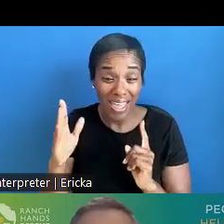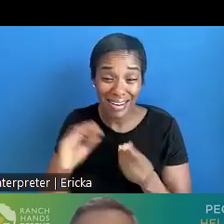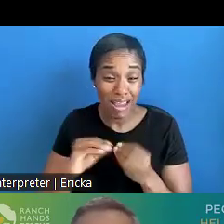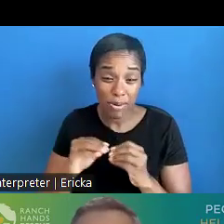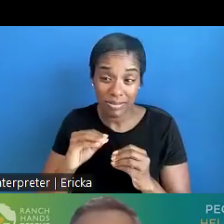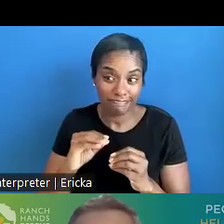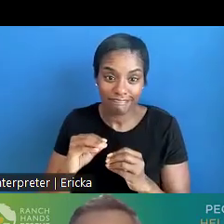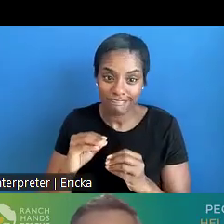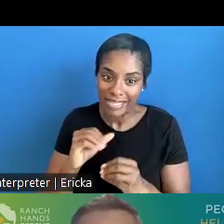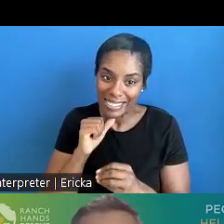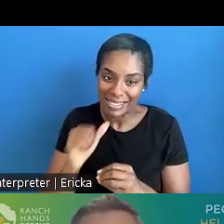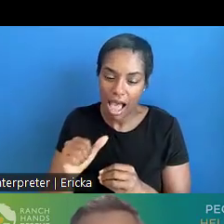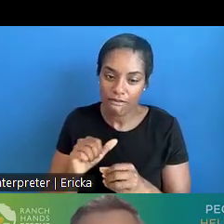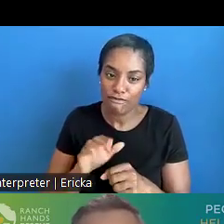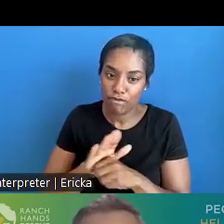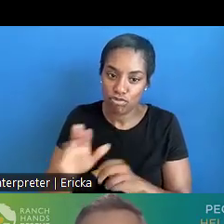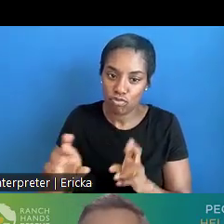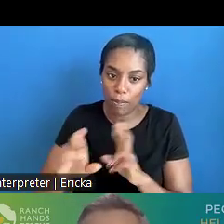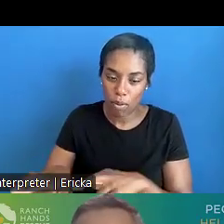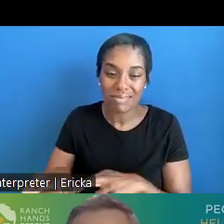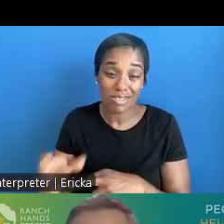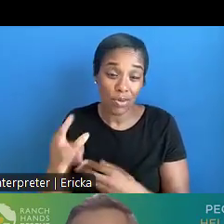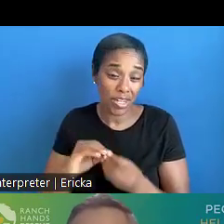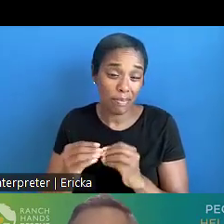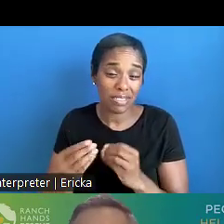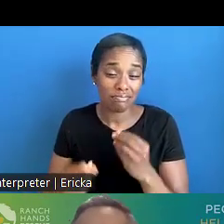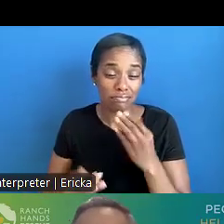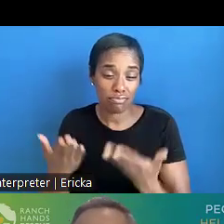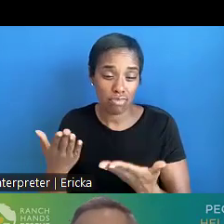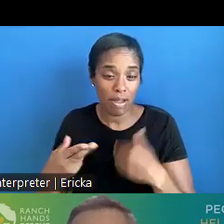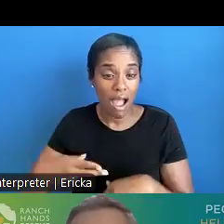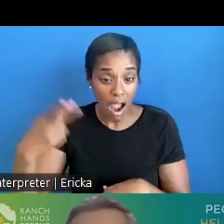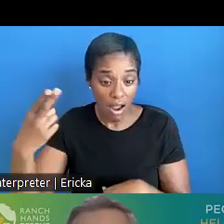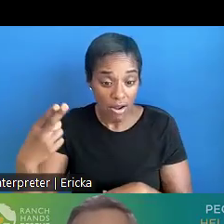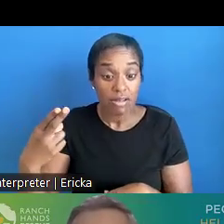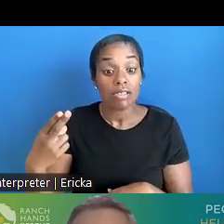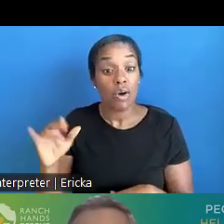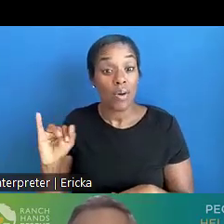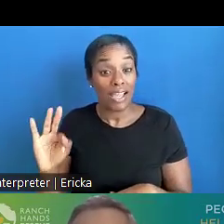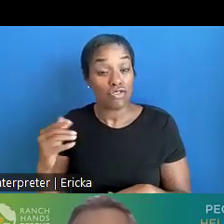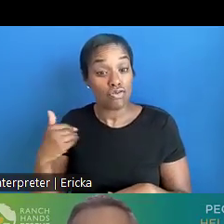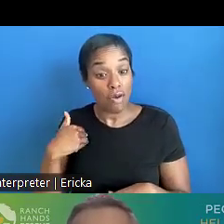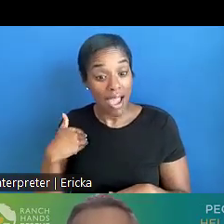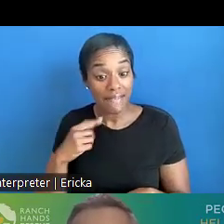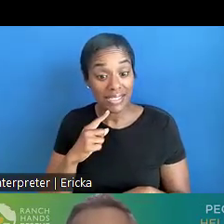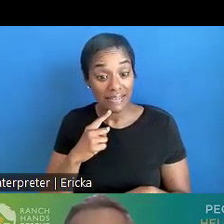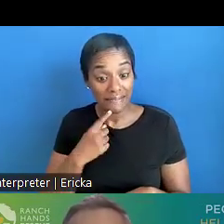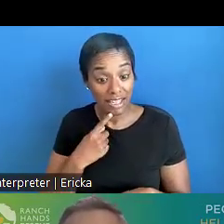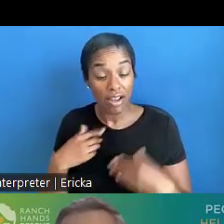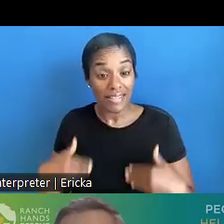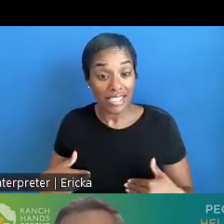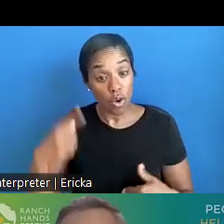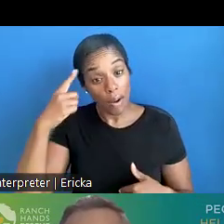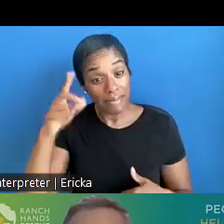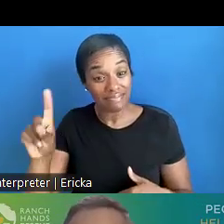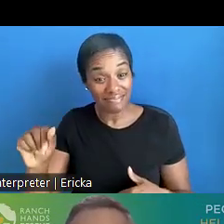that. For those who have a severe physical or mental disability, that number is 12%. What I really want to highlight from this is that